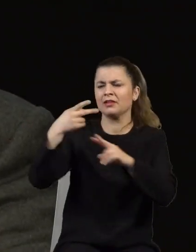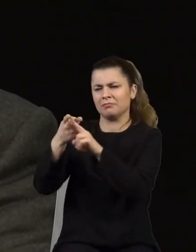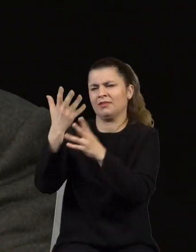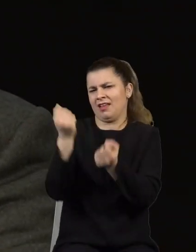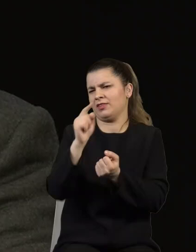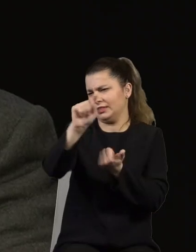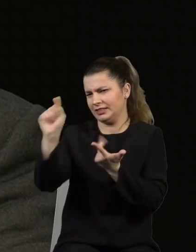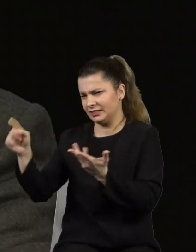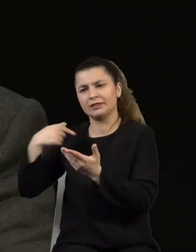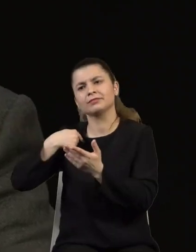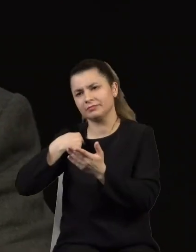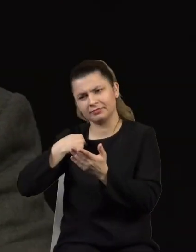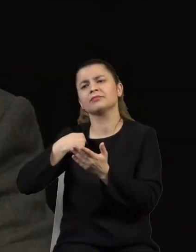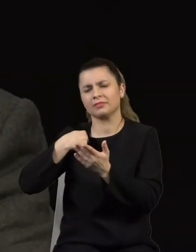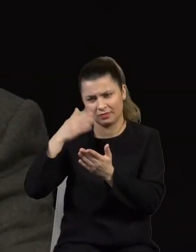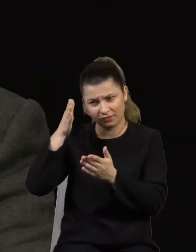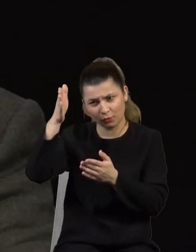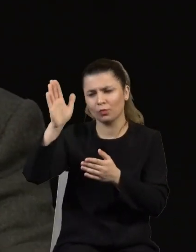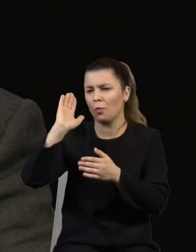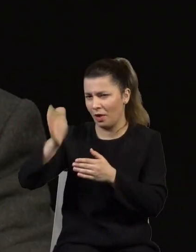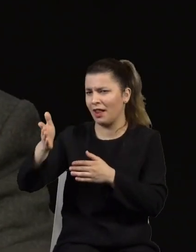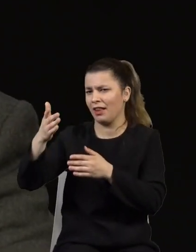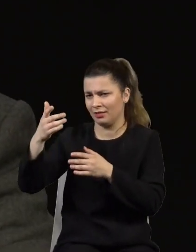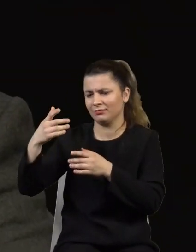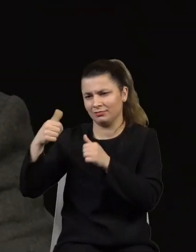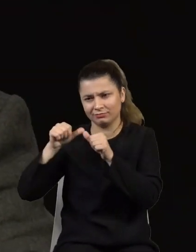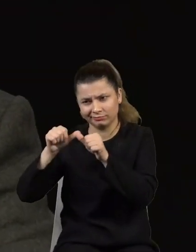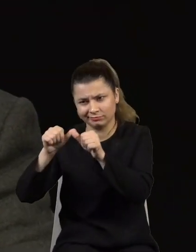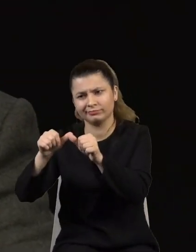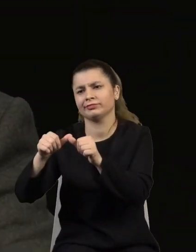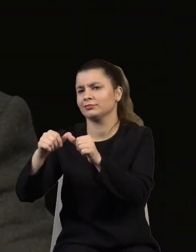the future, which will be able to cater for, let's say, the